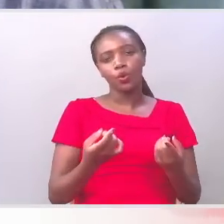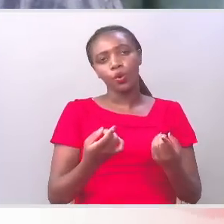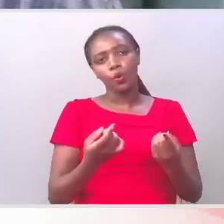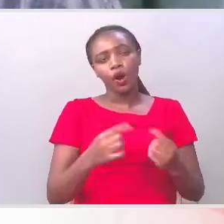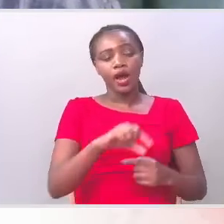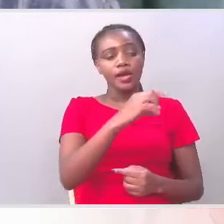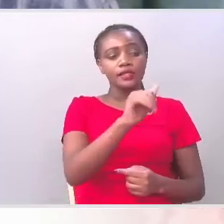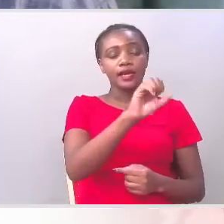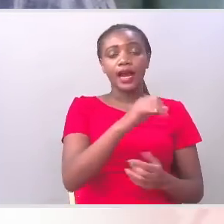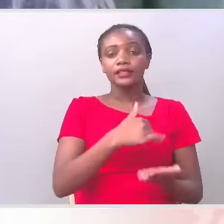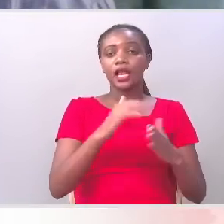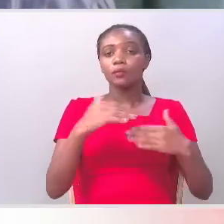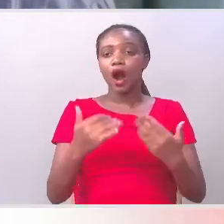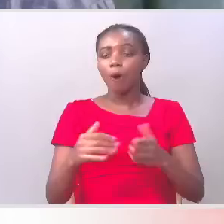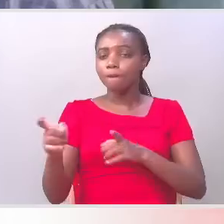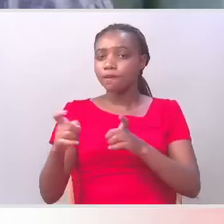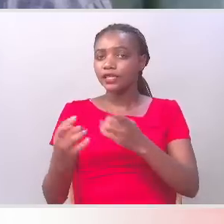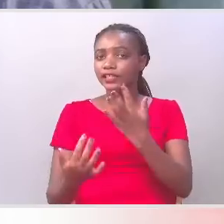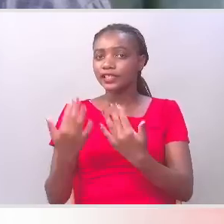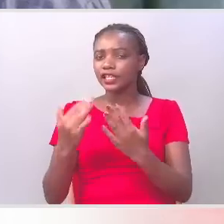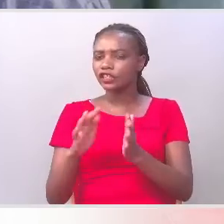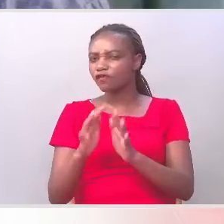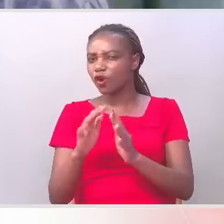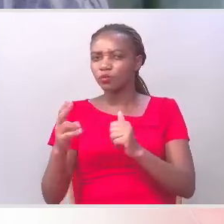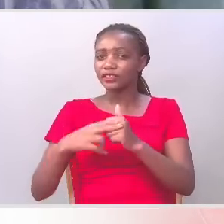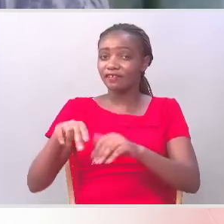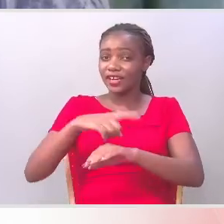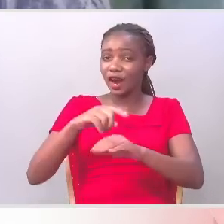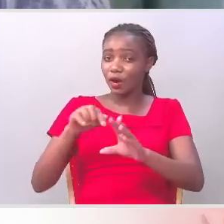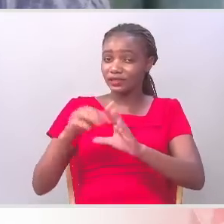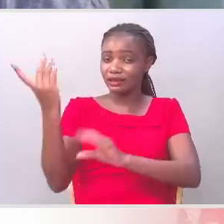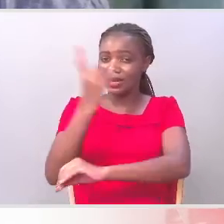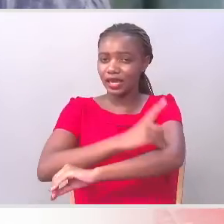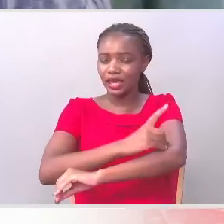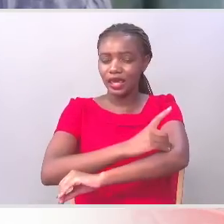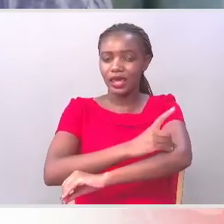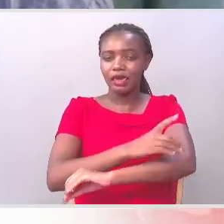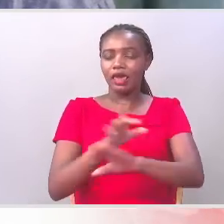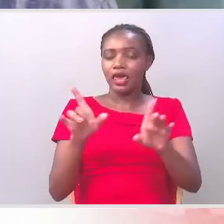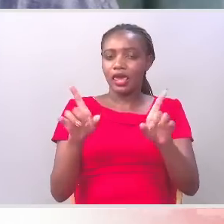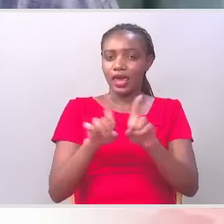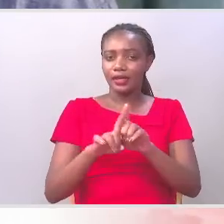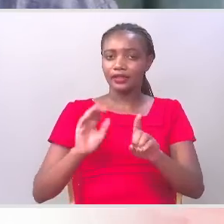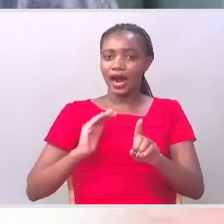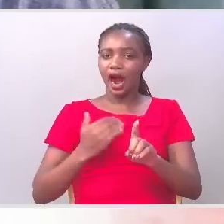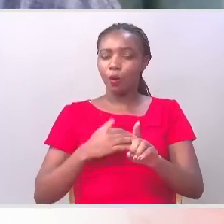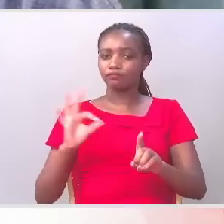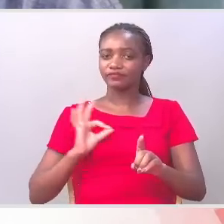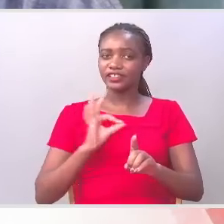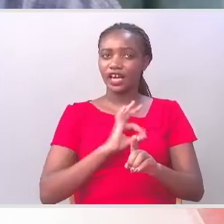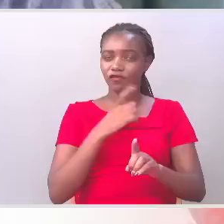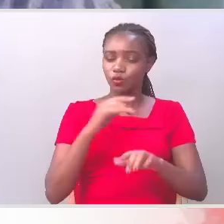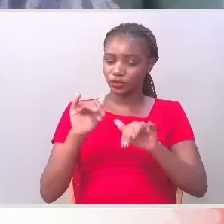helps in running the kitchen for 7 hours a day, whereby our staff who reside